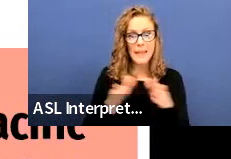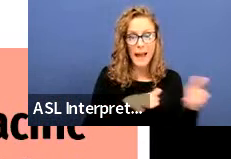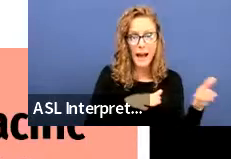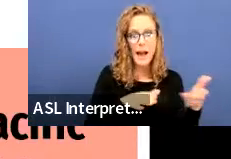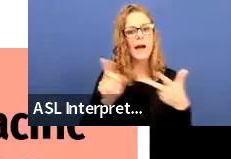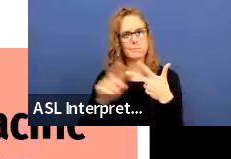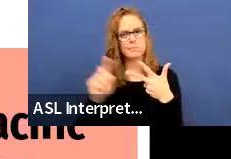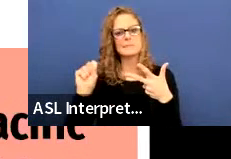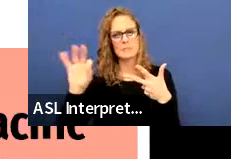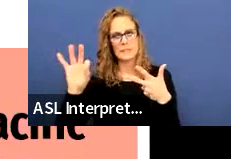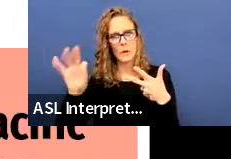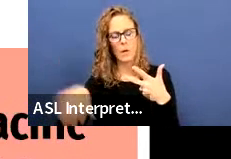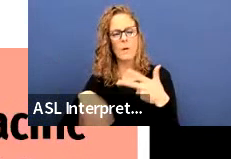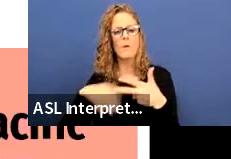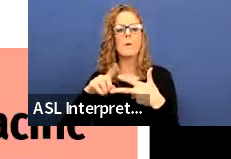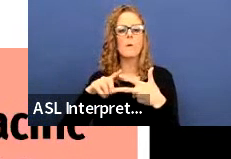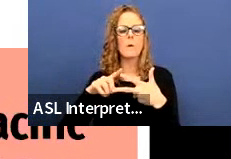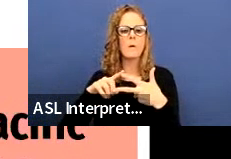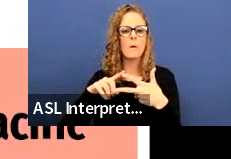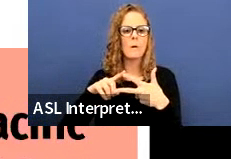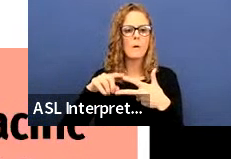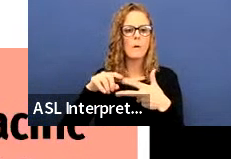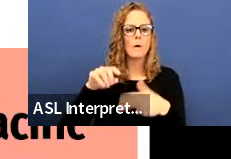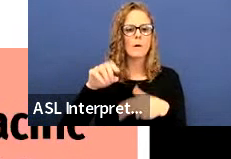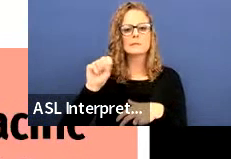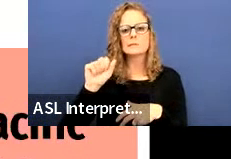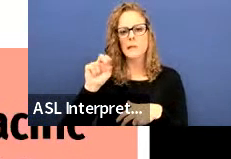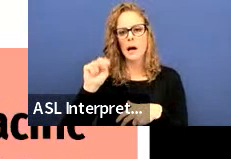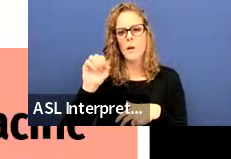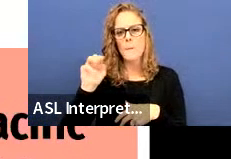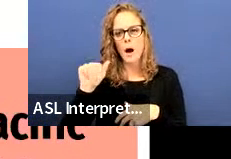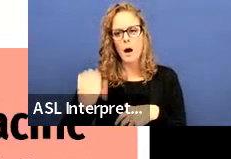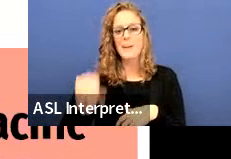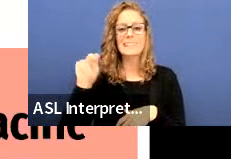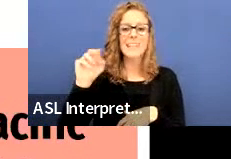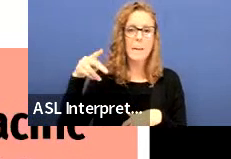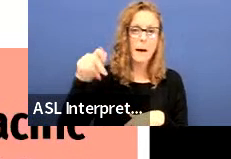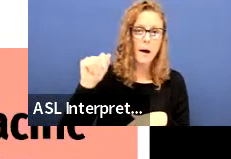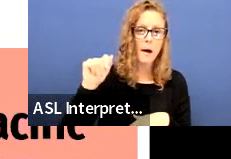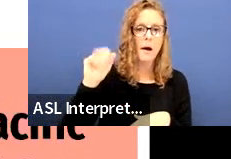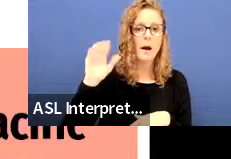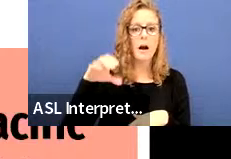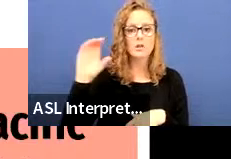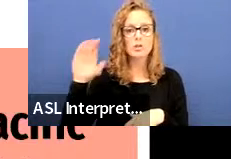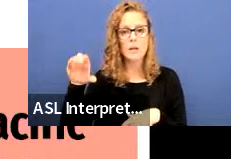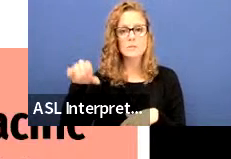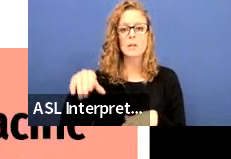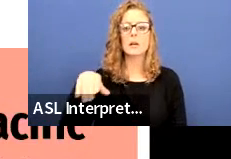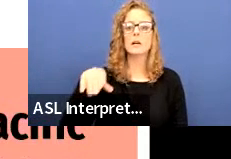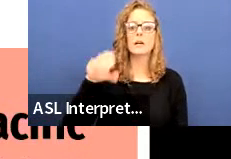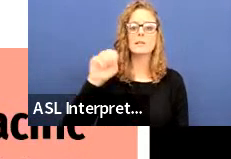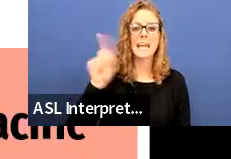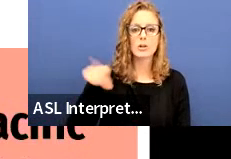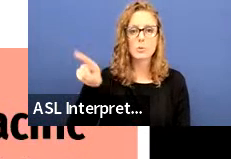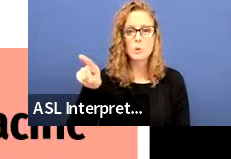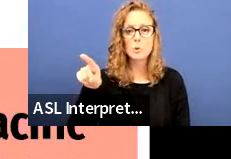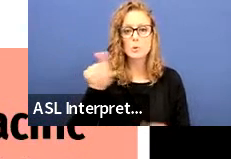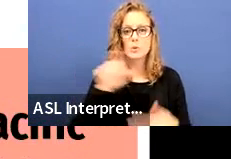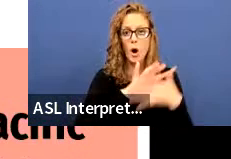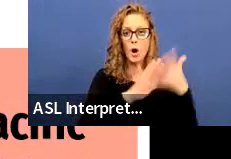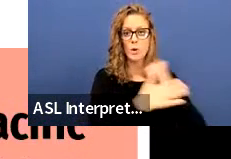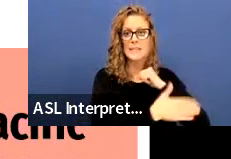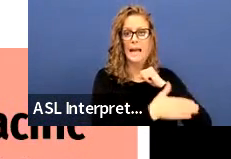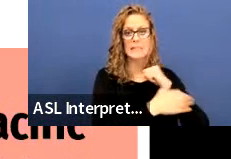and Sonoma County. Napa, Solano, Contra Costa, and Santa Cruz counties are currently